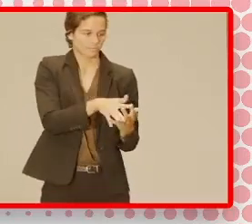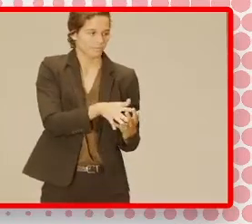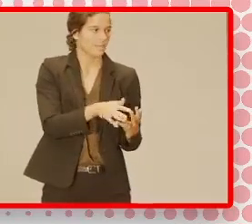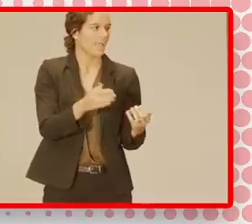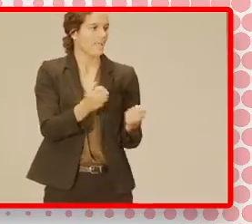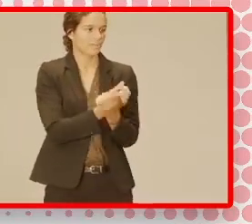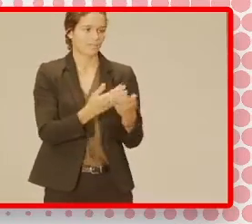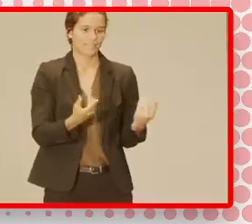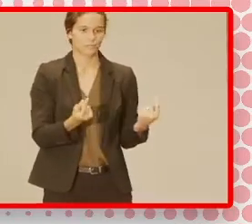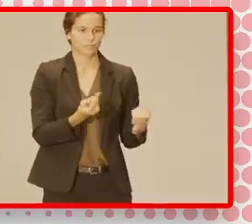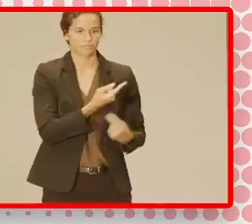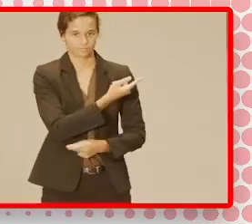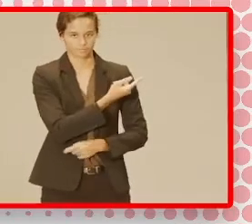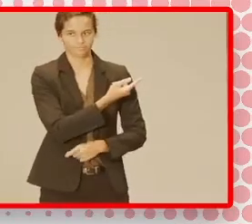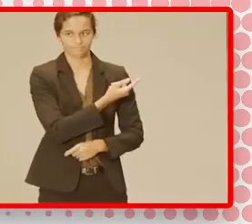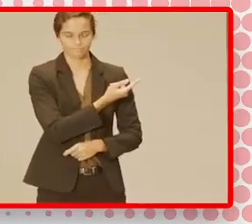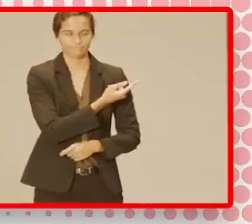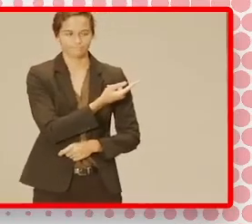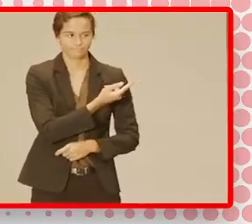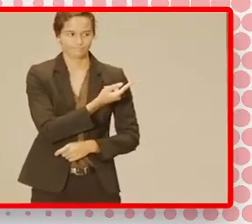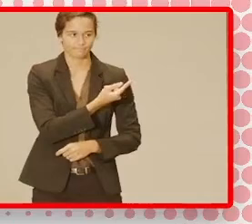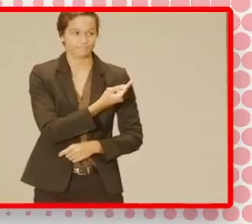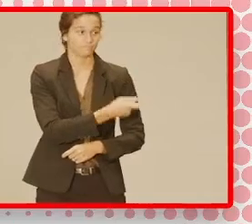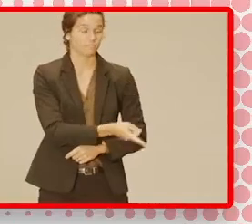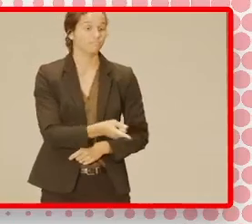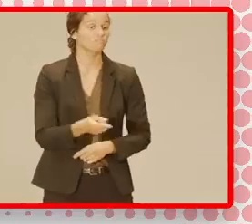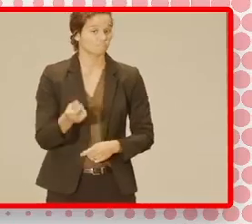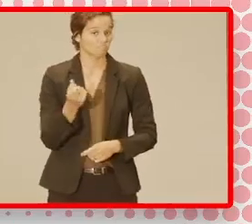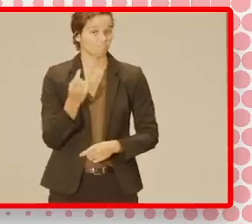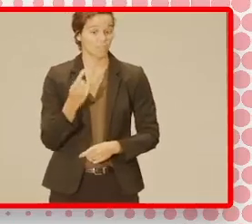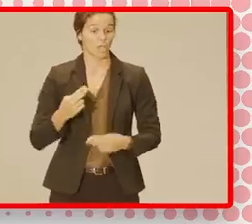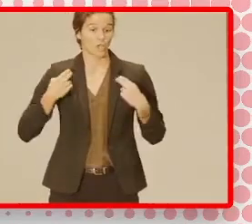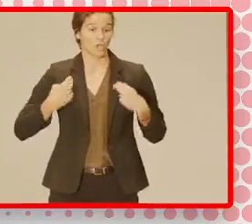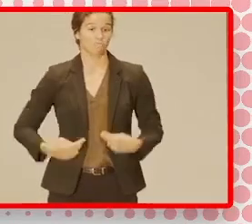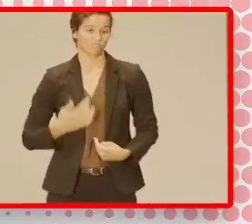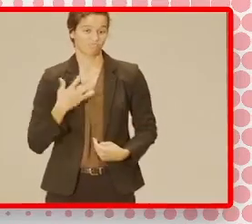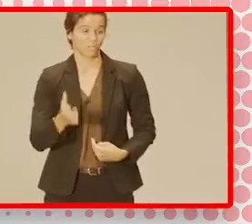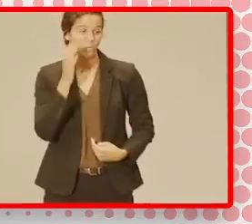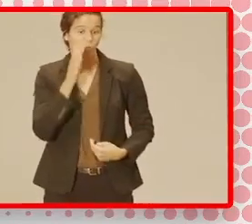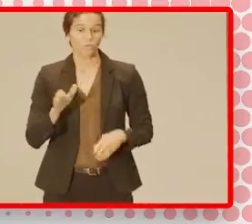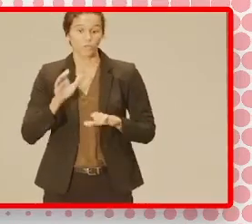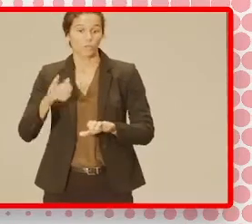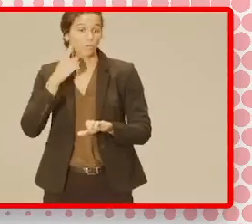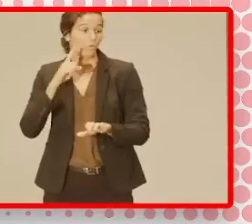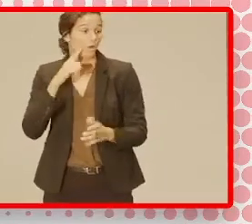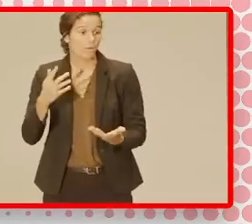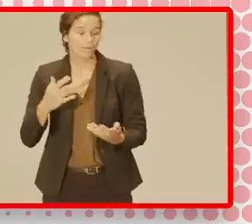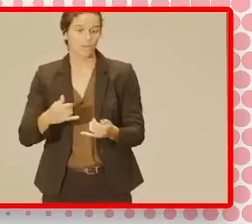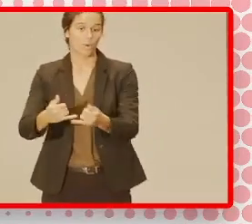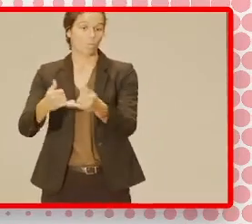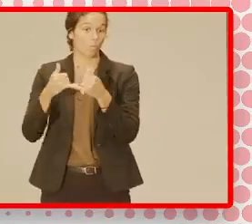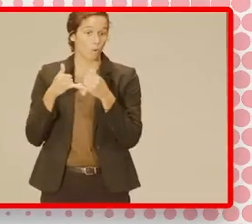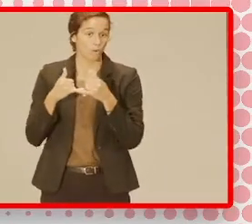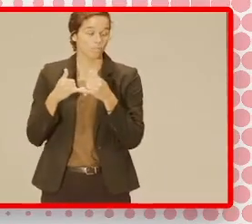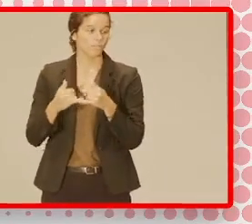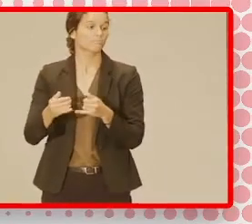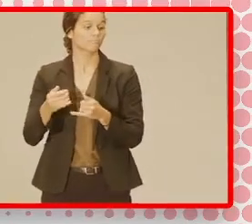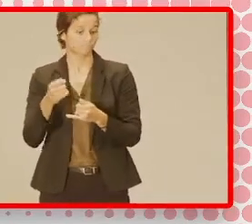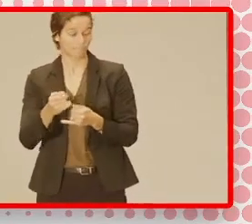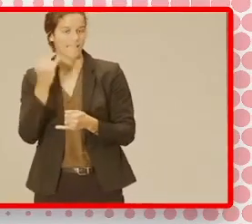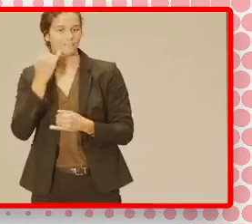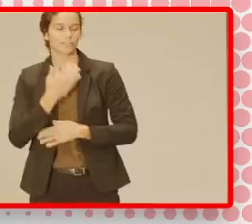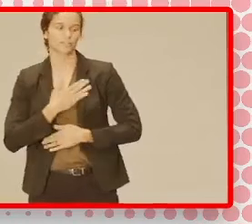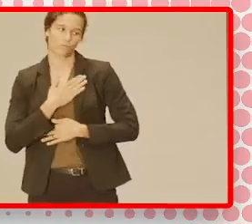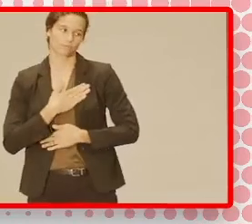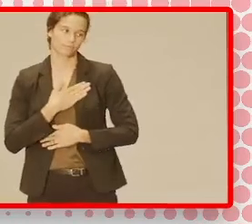that we will do things for rewards and we'll do things that we enjoy. And so we make sure that every time we plan anything,